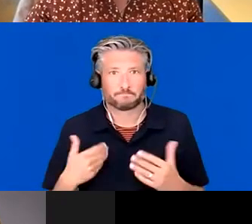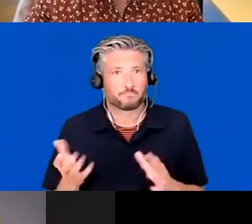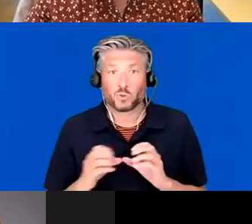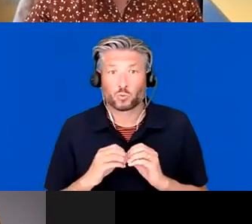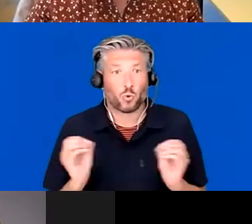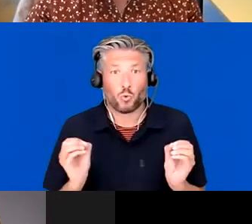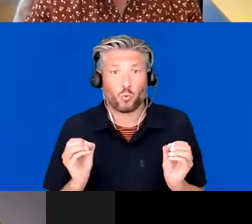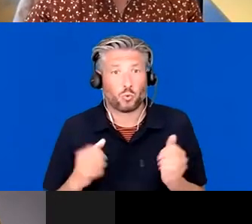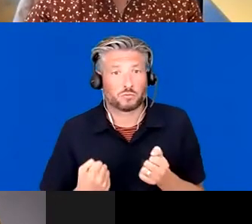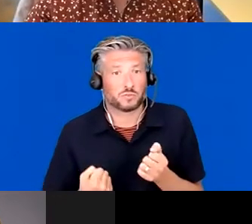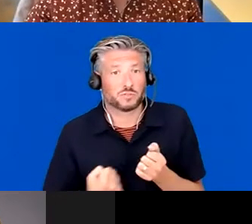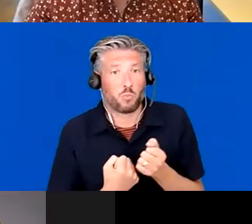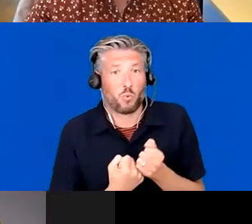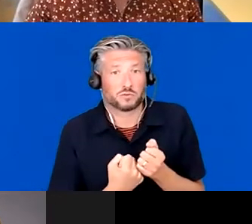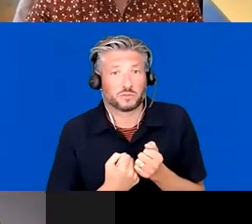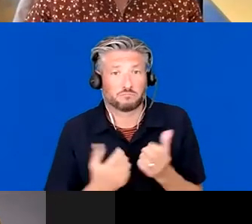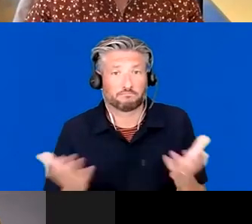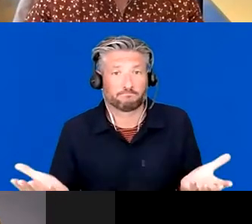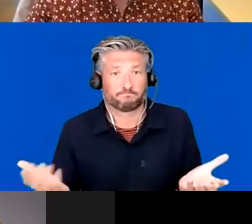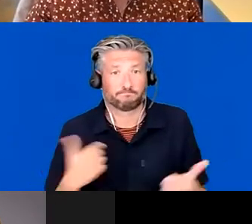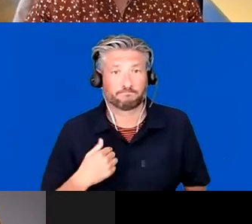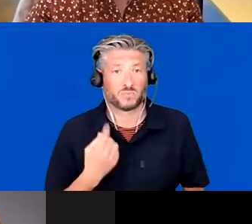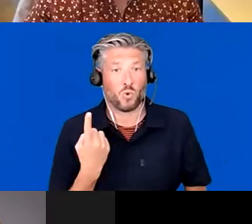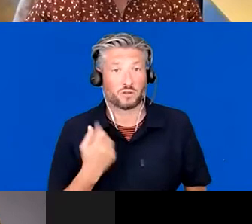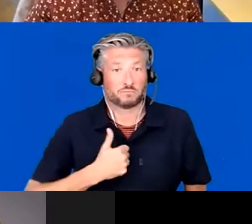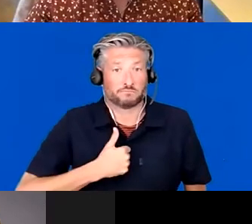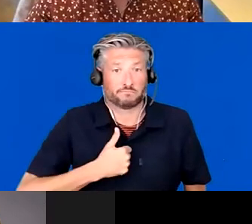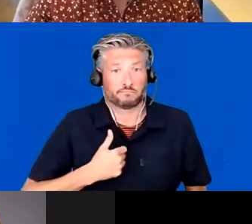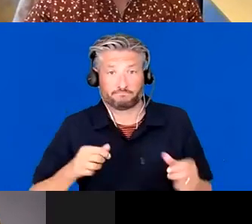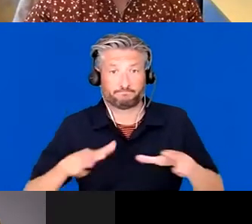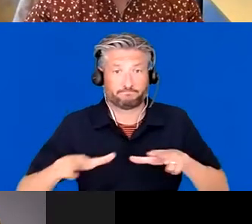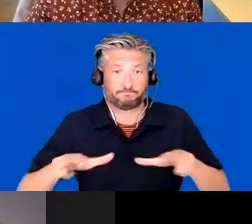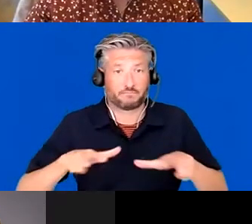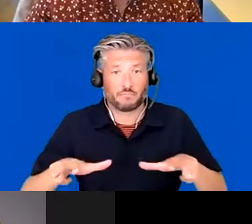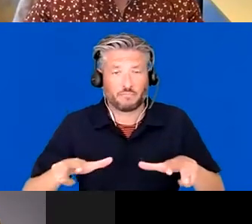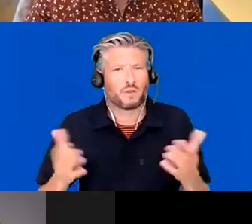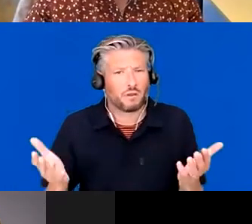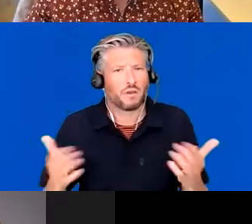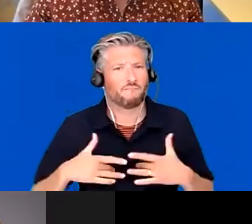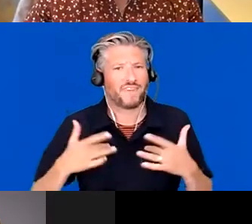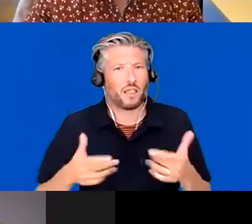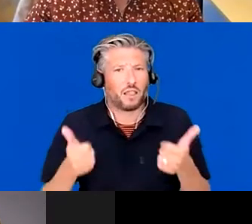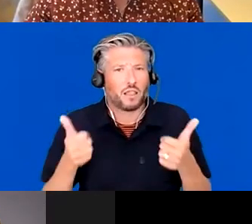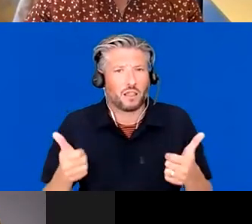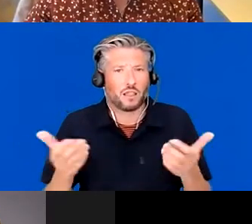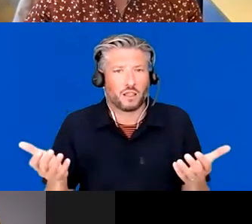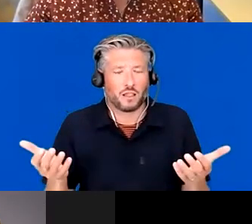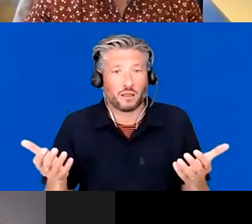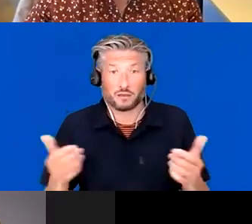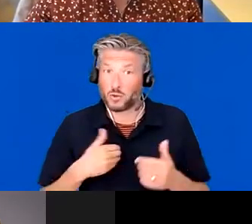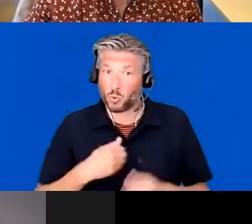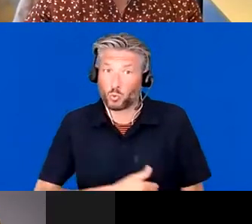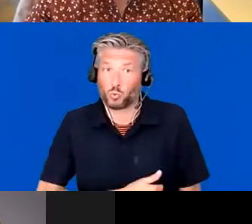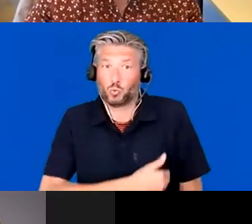course, was that you don't need a huge amount of support to do it in a low-tech way. I mean, we had zero support from the university, so it had to